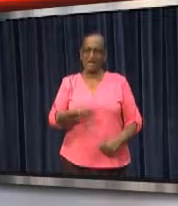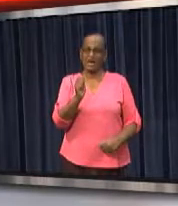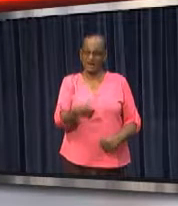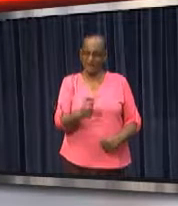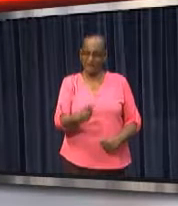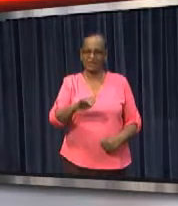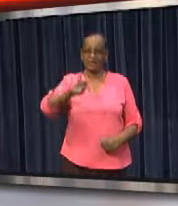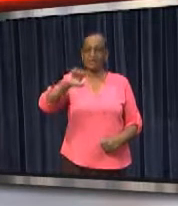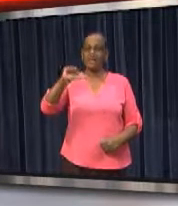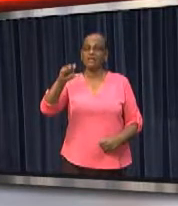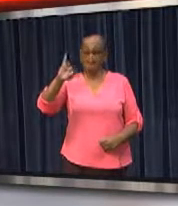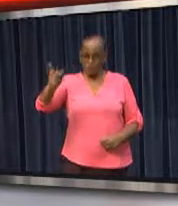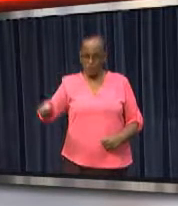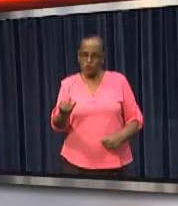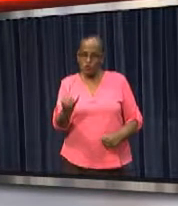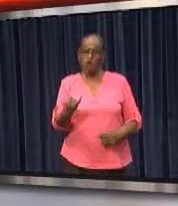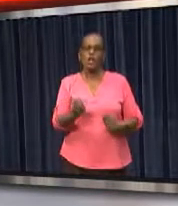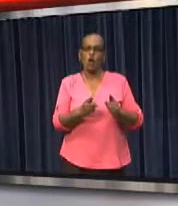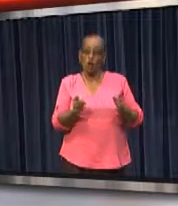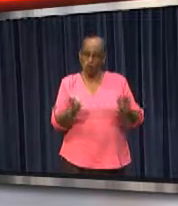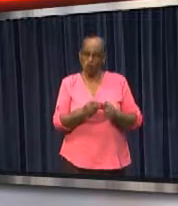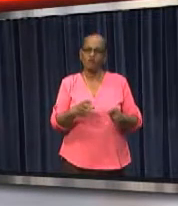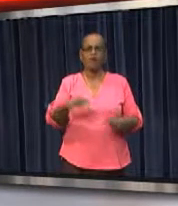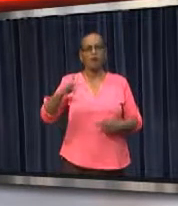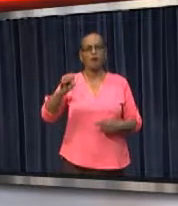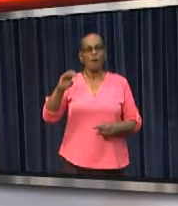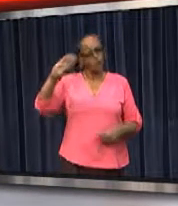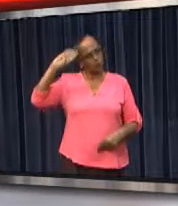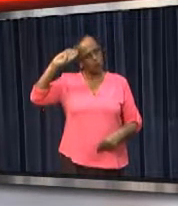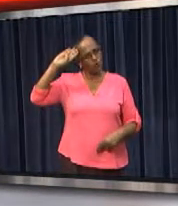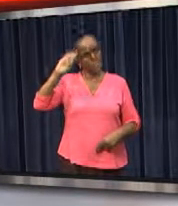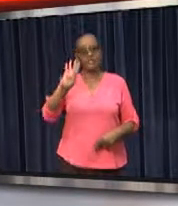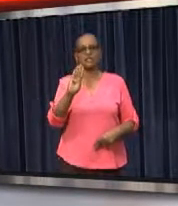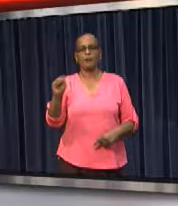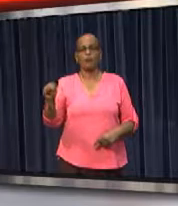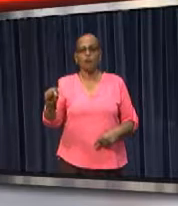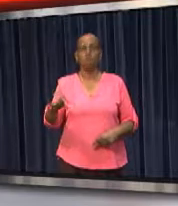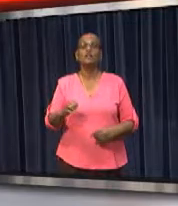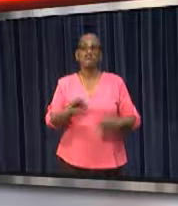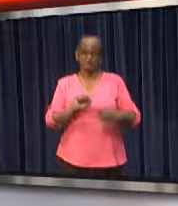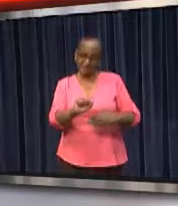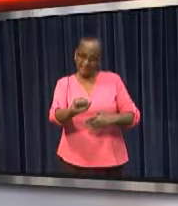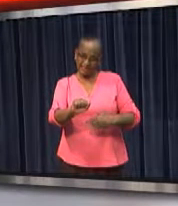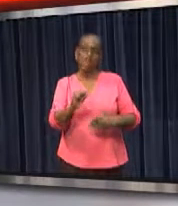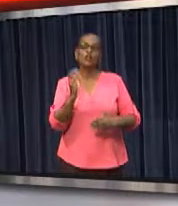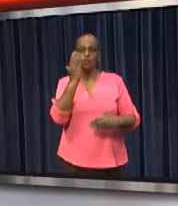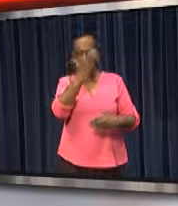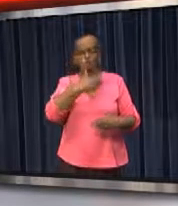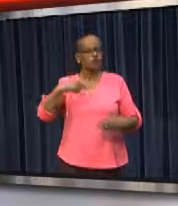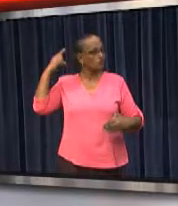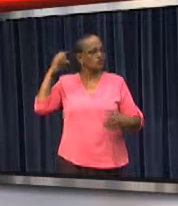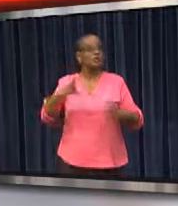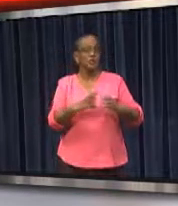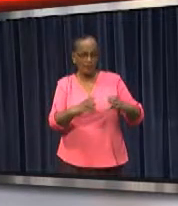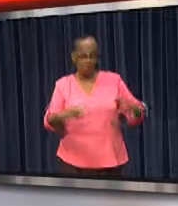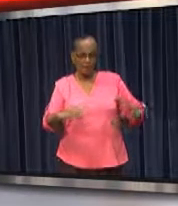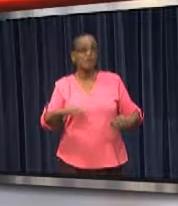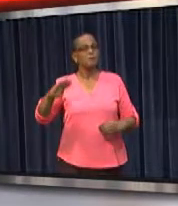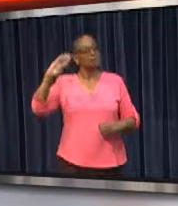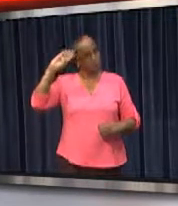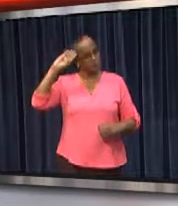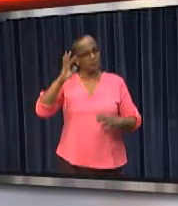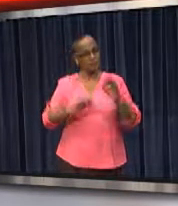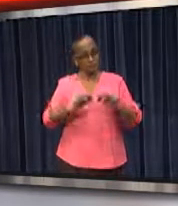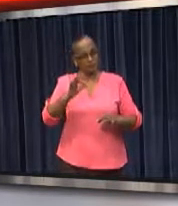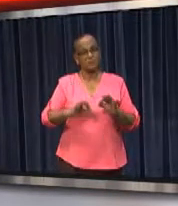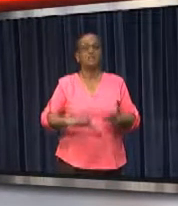Alida Johans has rejected the claim of the Surinamese Police Union, SPB, against the state of